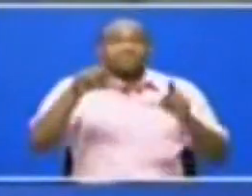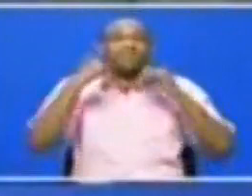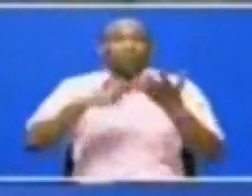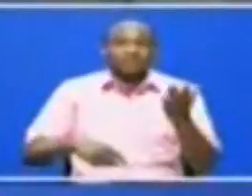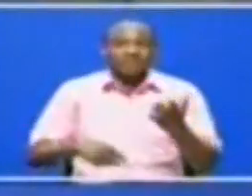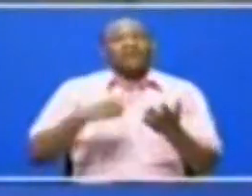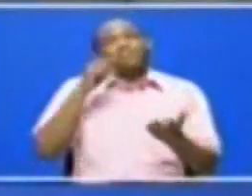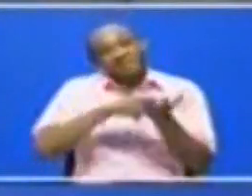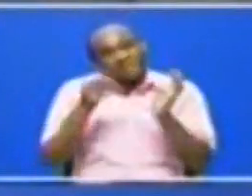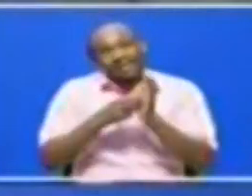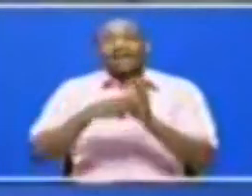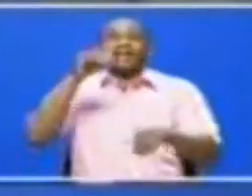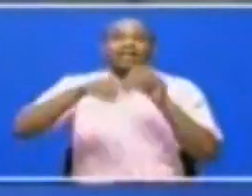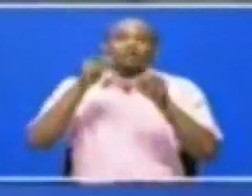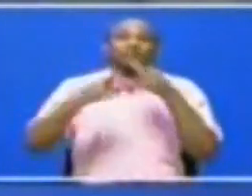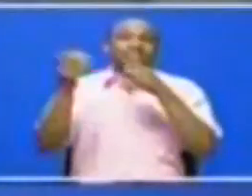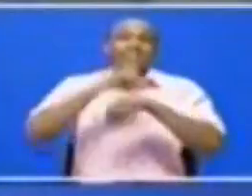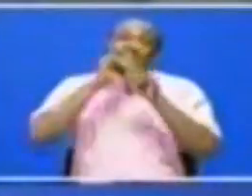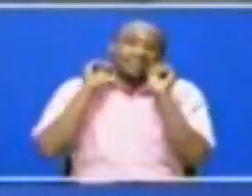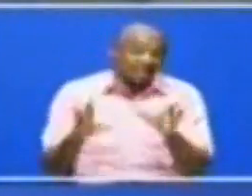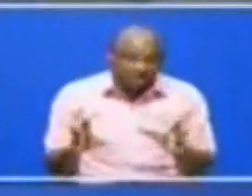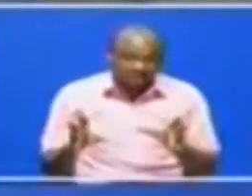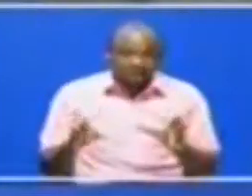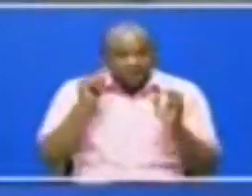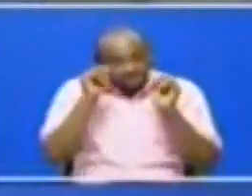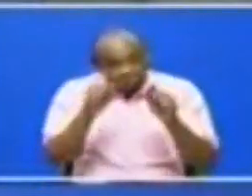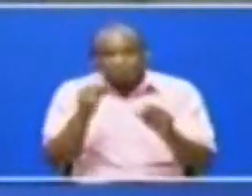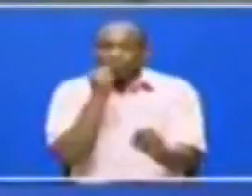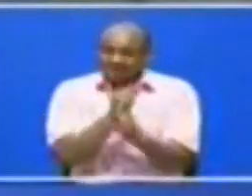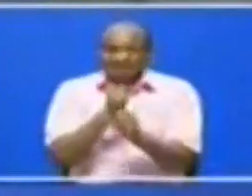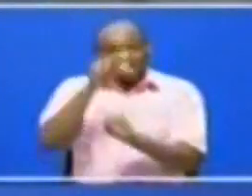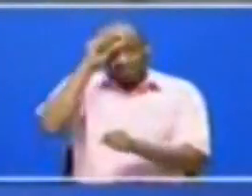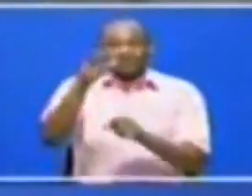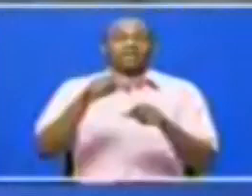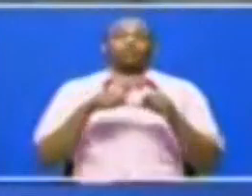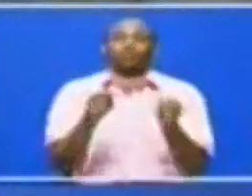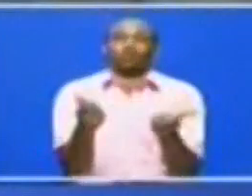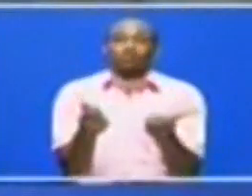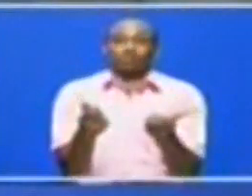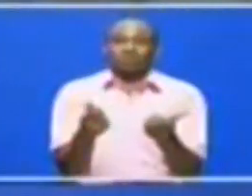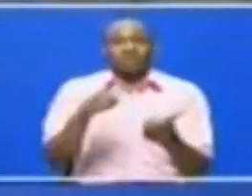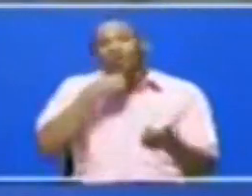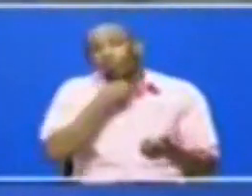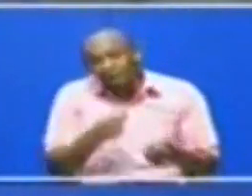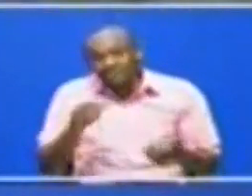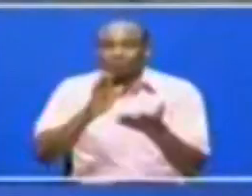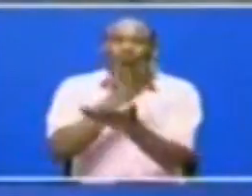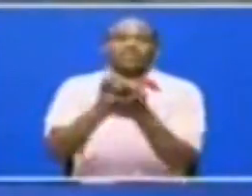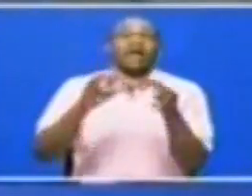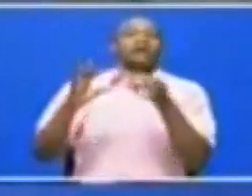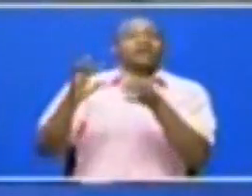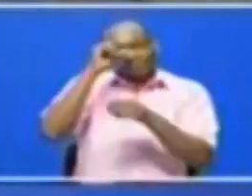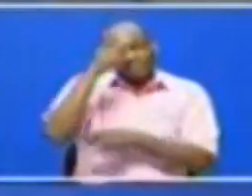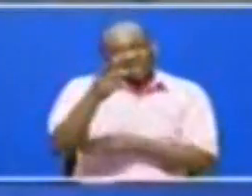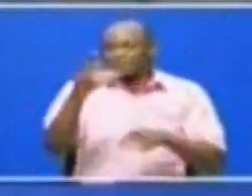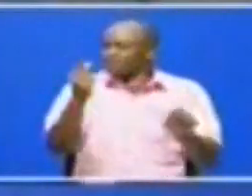there will be no election in 60 days to facilitate an illegitimate government of coalition between this and that side. That